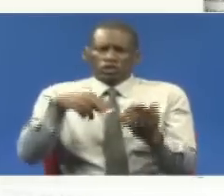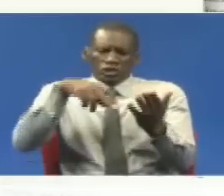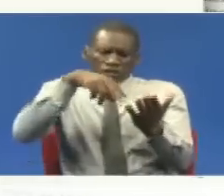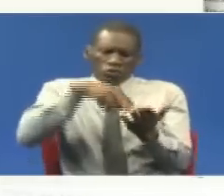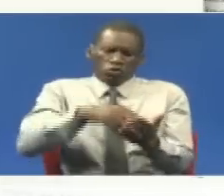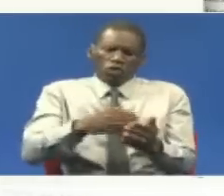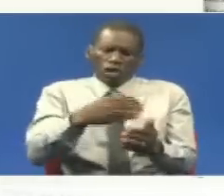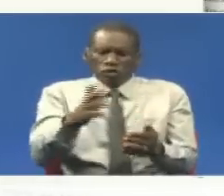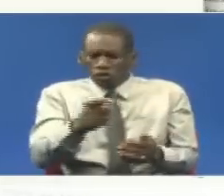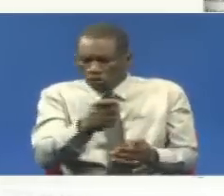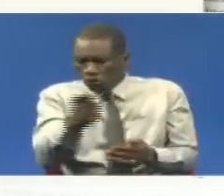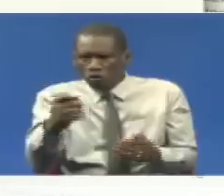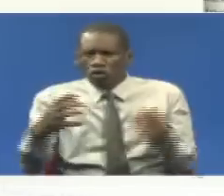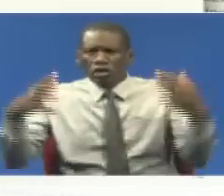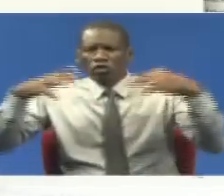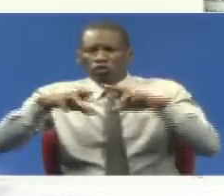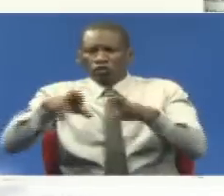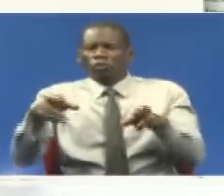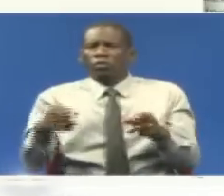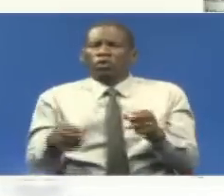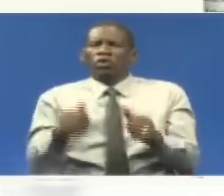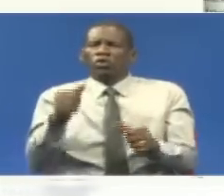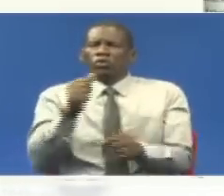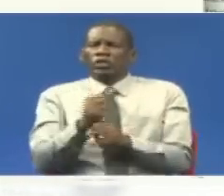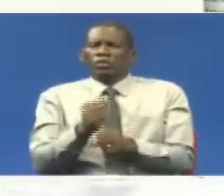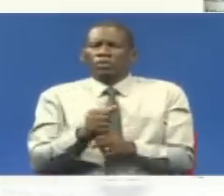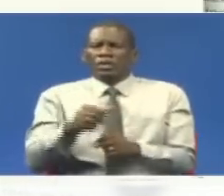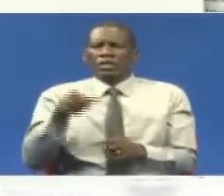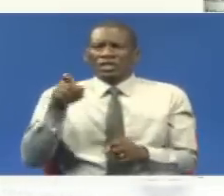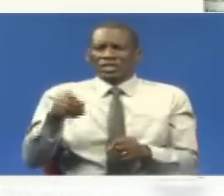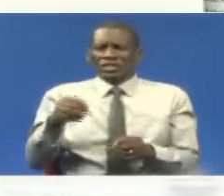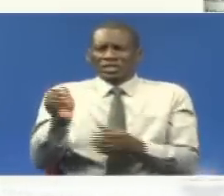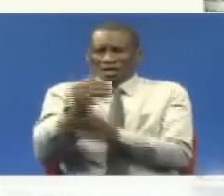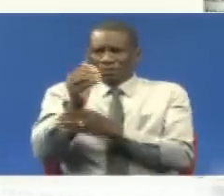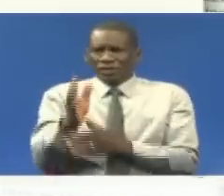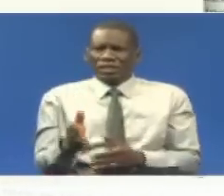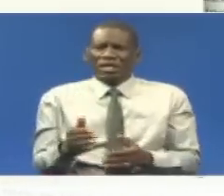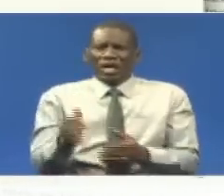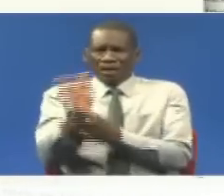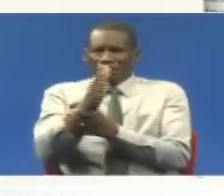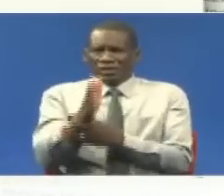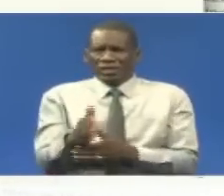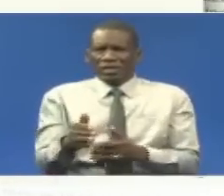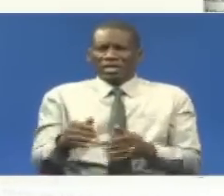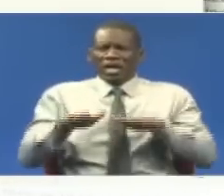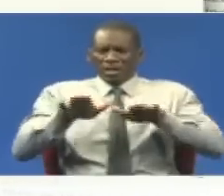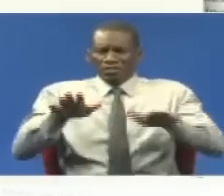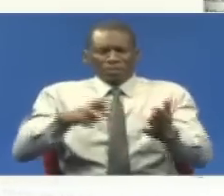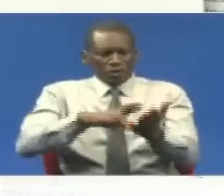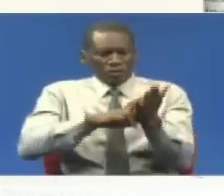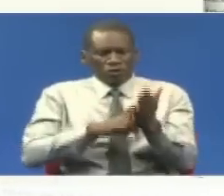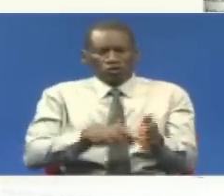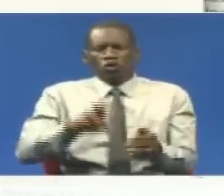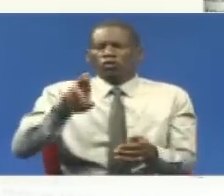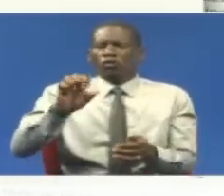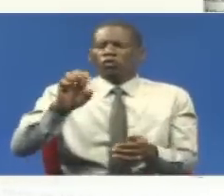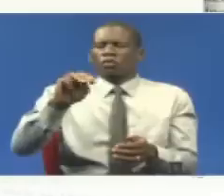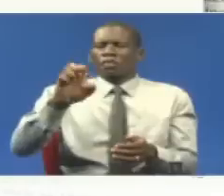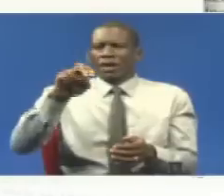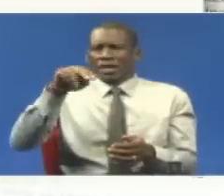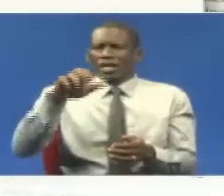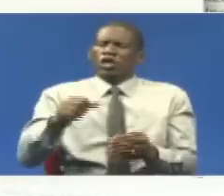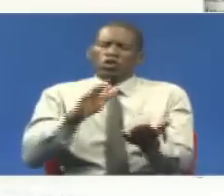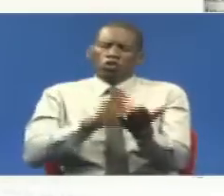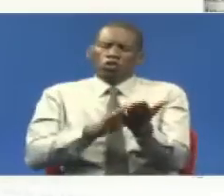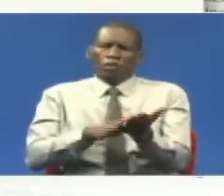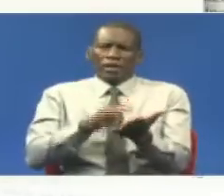at an open window of the conference room, which prompted Mr. Dragos Tigau, ambassador and permanent representative of Romania, to comment that,